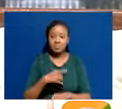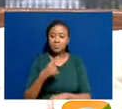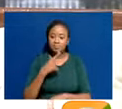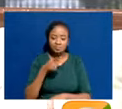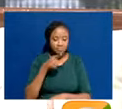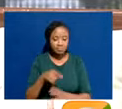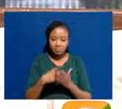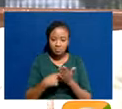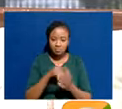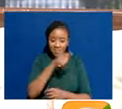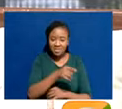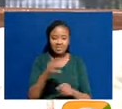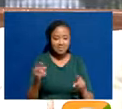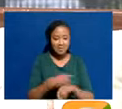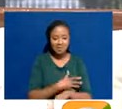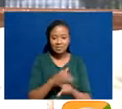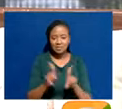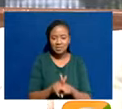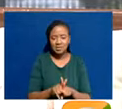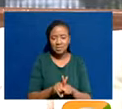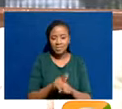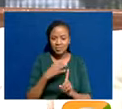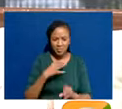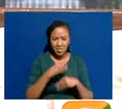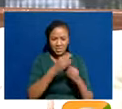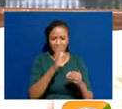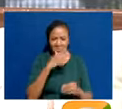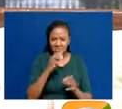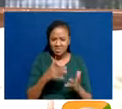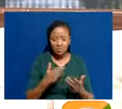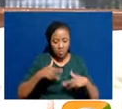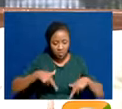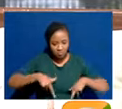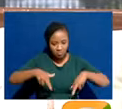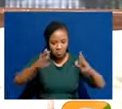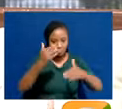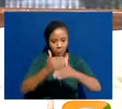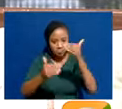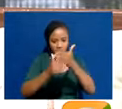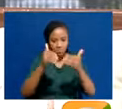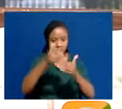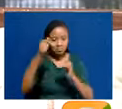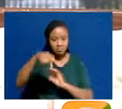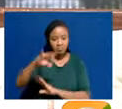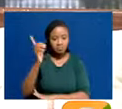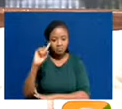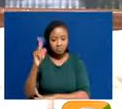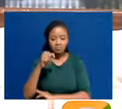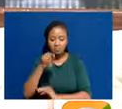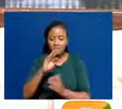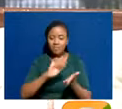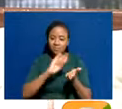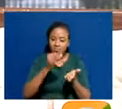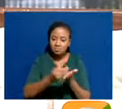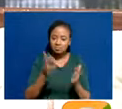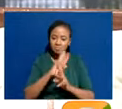That is cancer. Yeah. We're now doing for them their bridge. The roads we're doing in the city. These resources have been with us, and it's